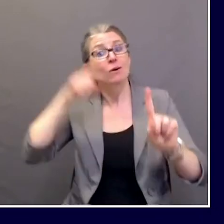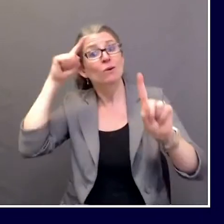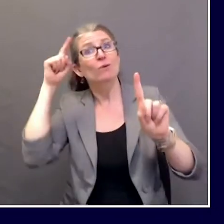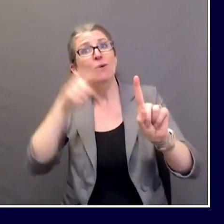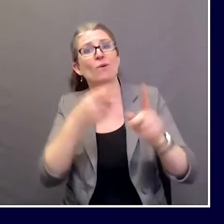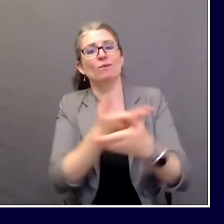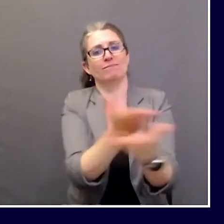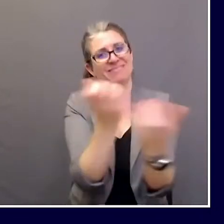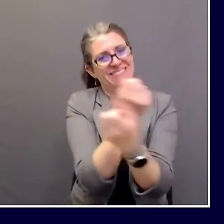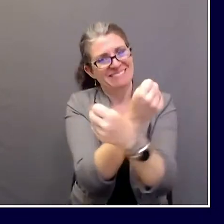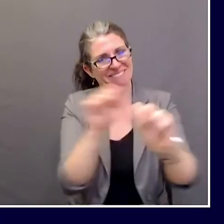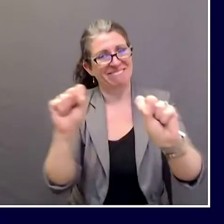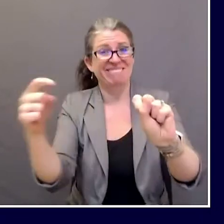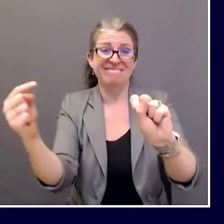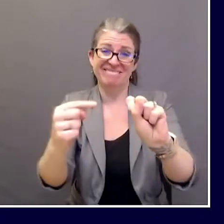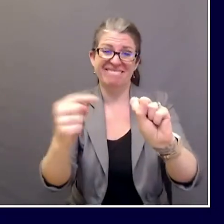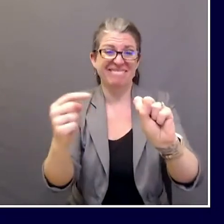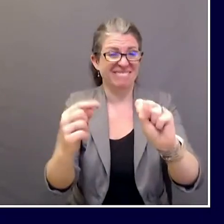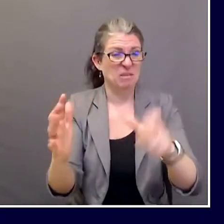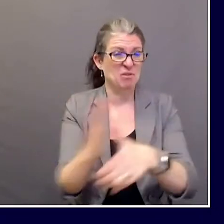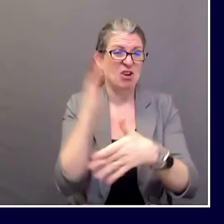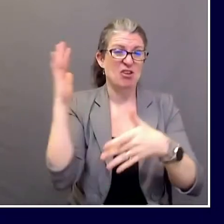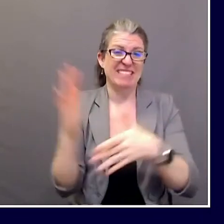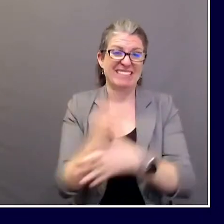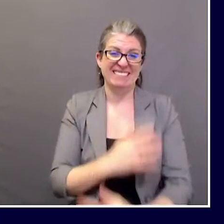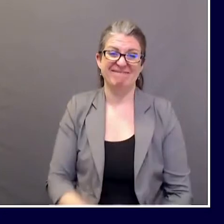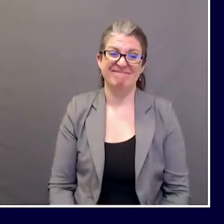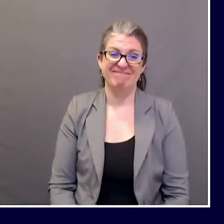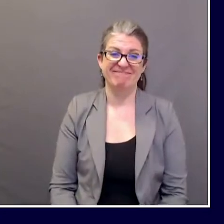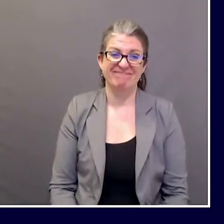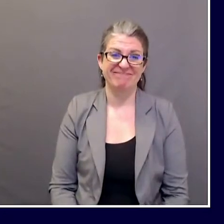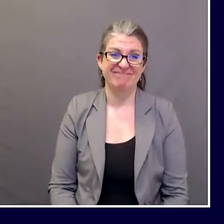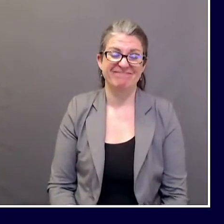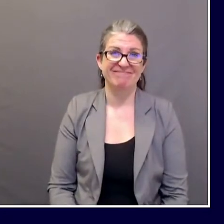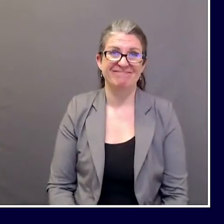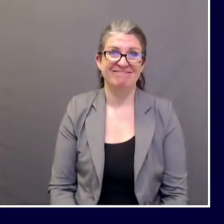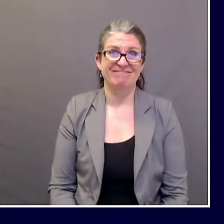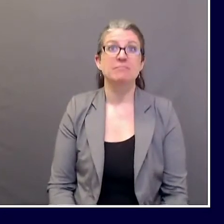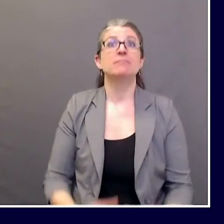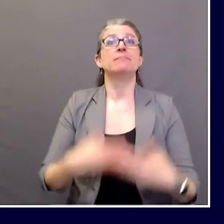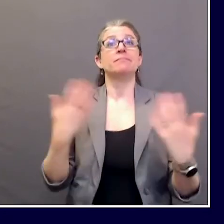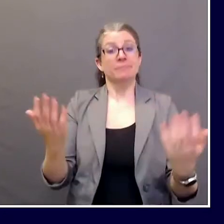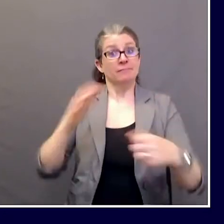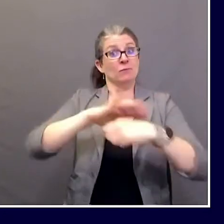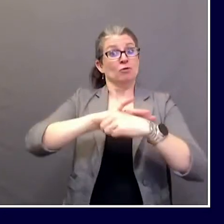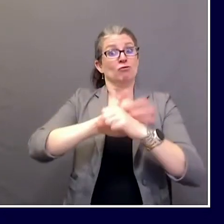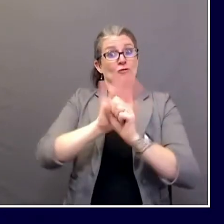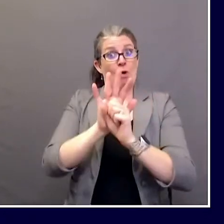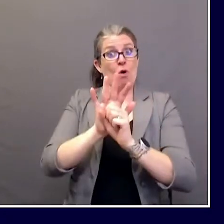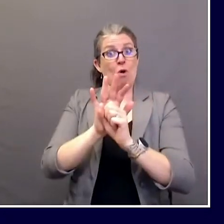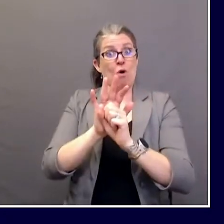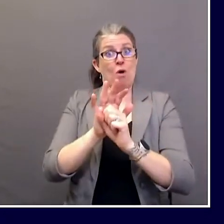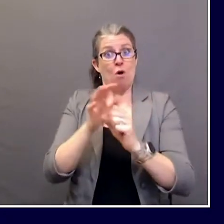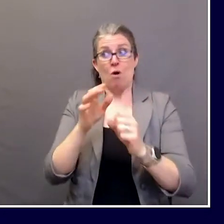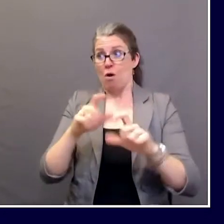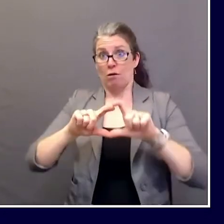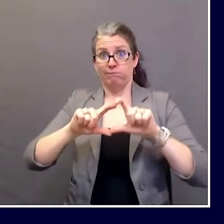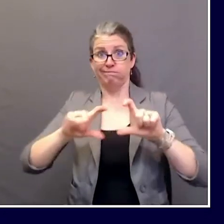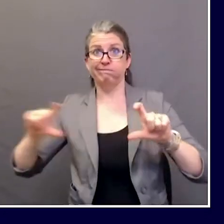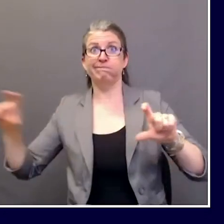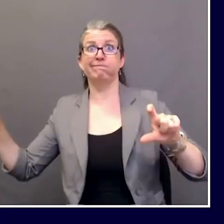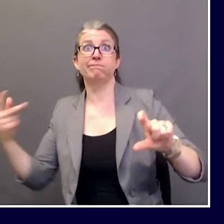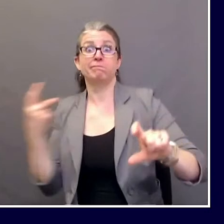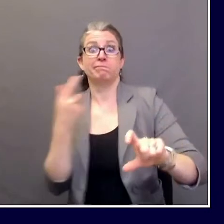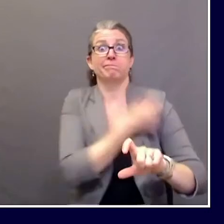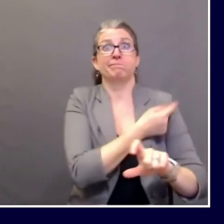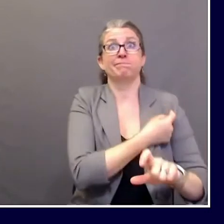The COVID-19 vaccines are effective in preventing death and severe illness from this highly